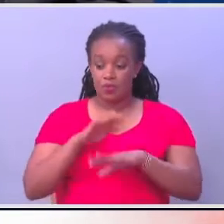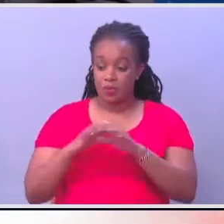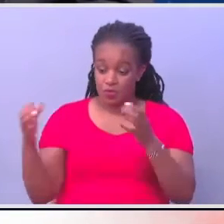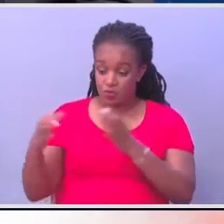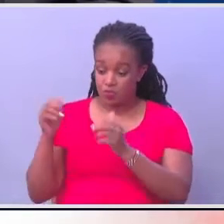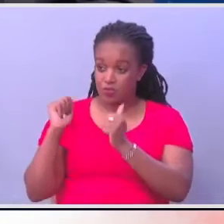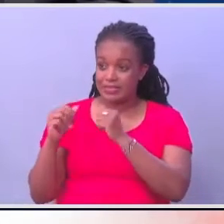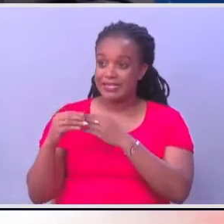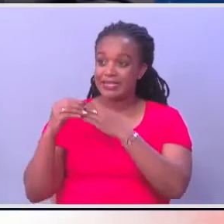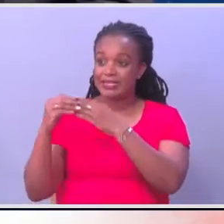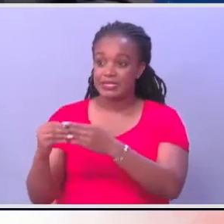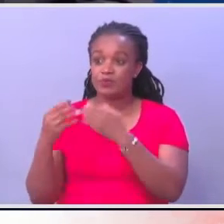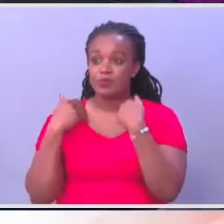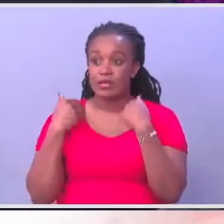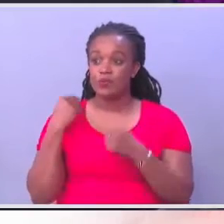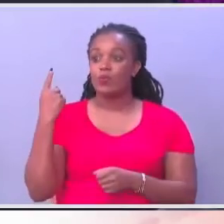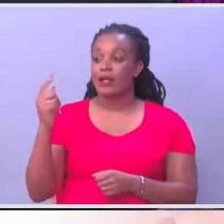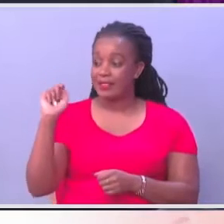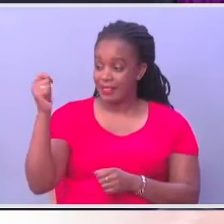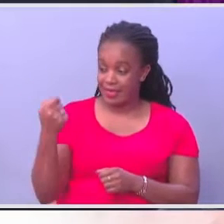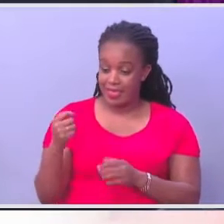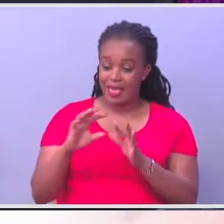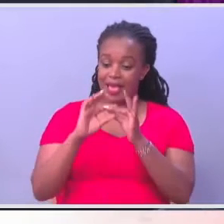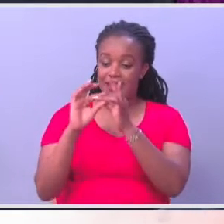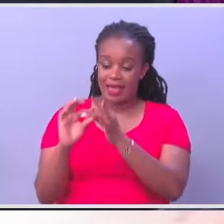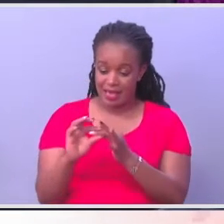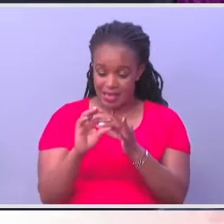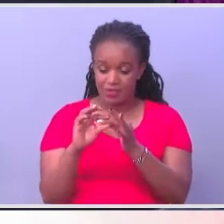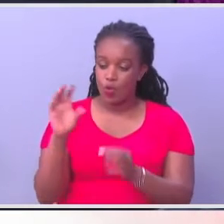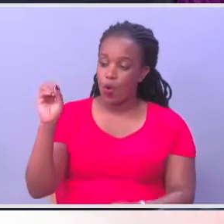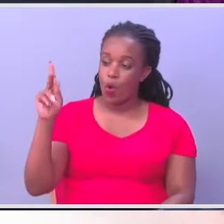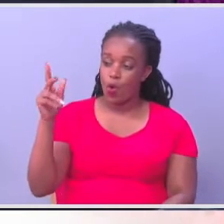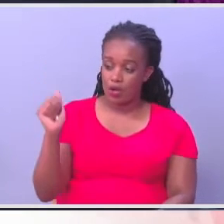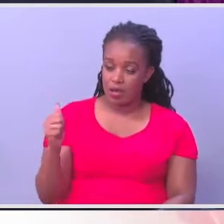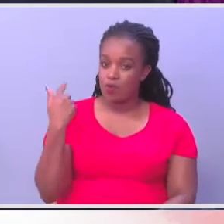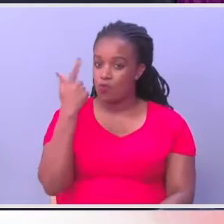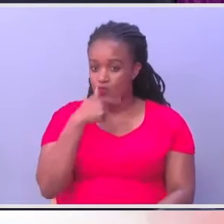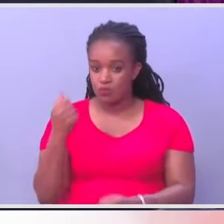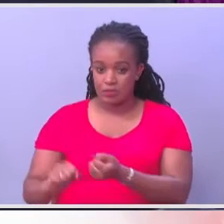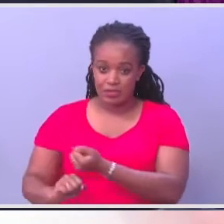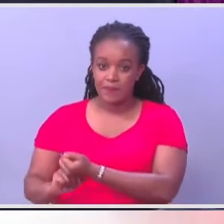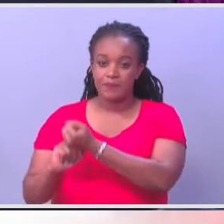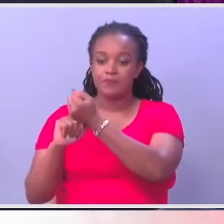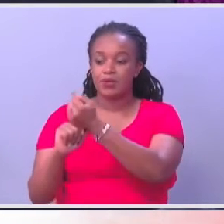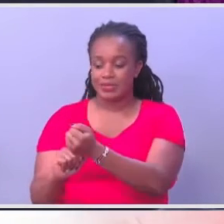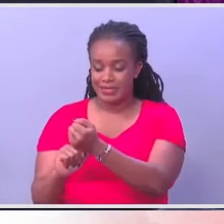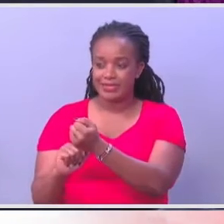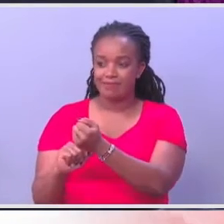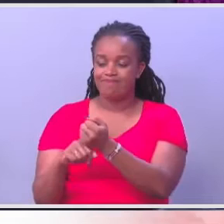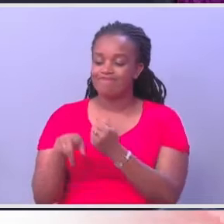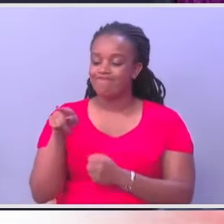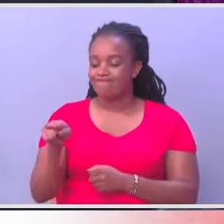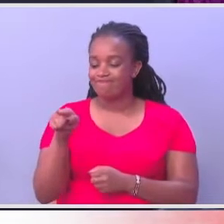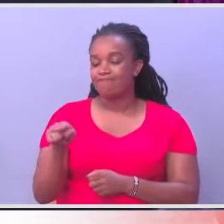There were One Kenya Alliance leaders in that meeting who endorsed him, who at least talked